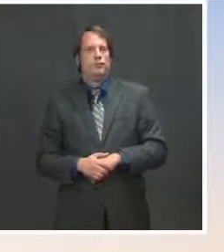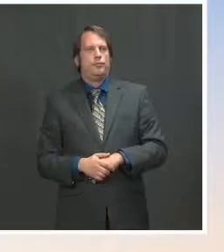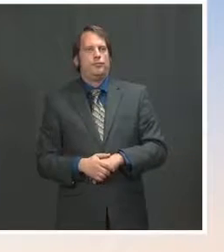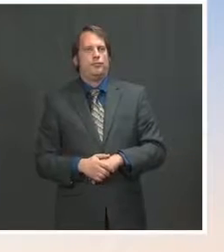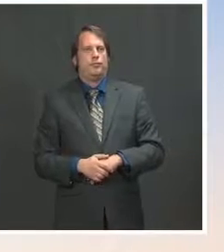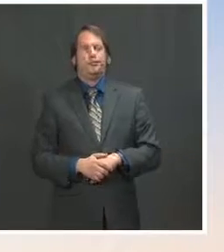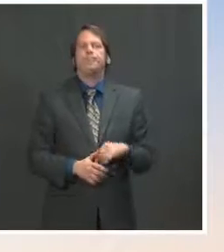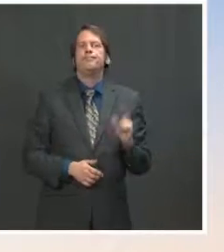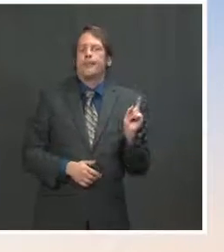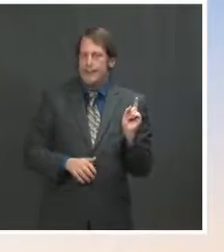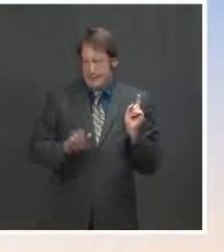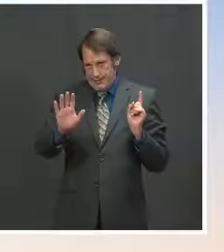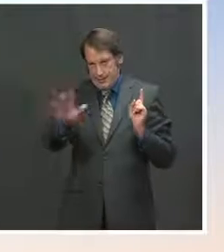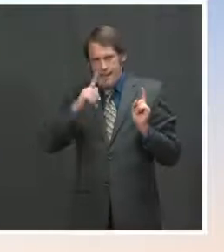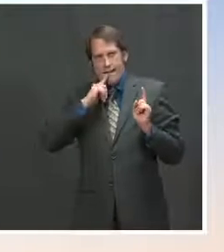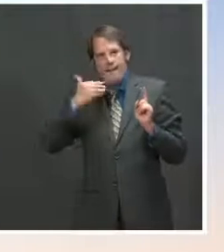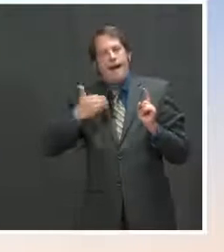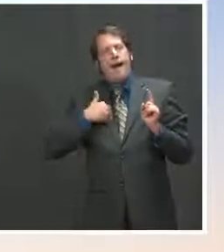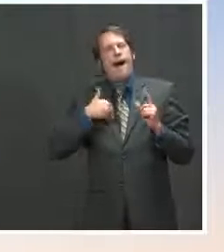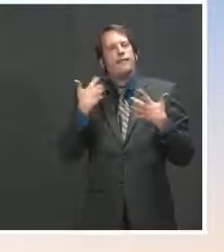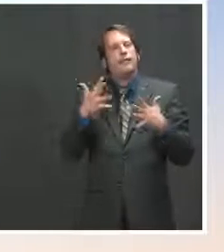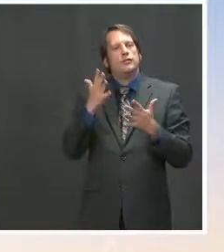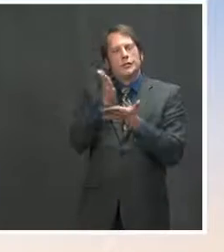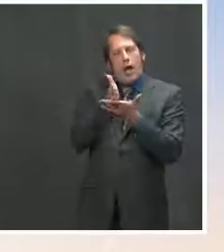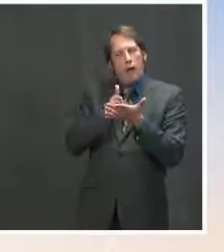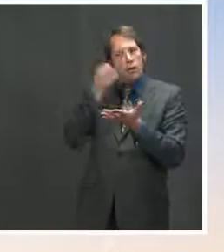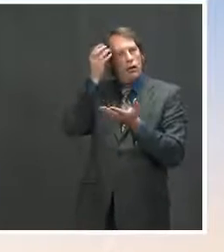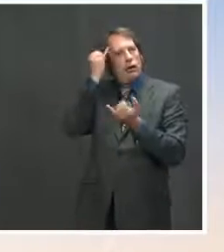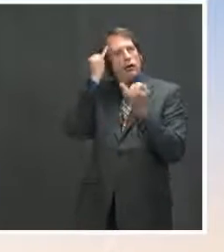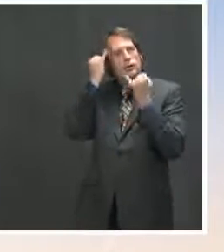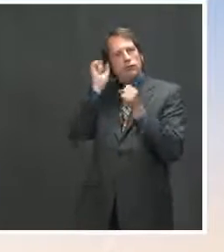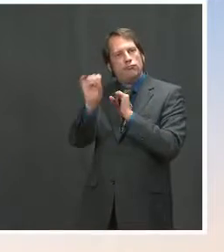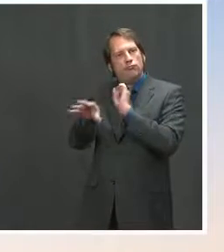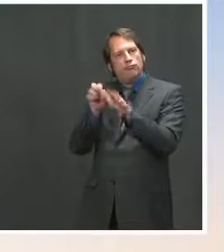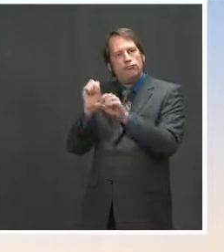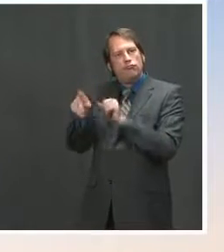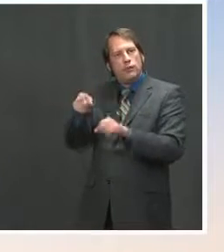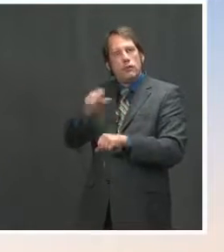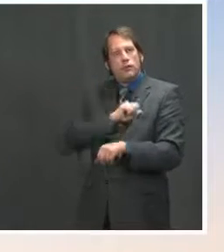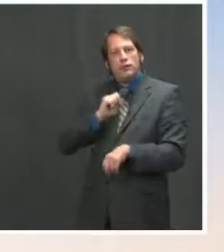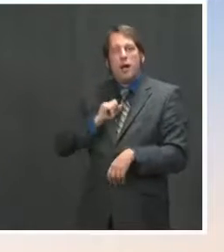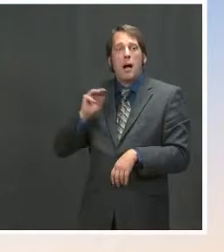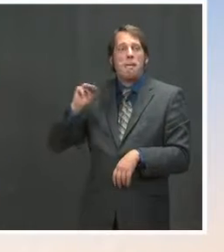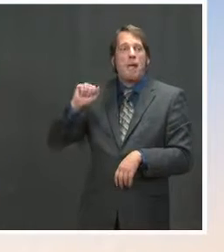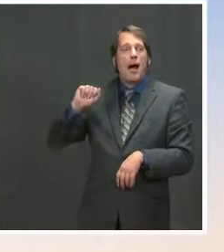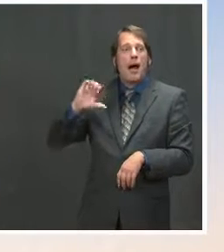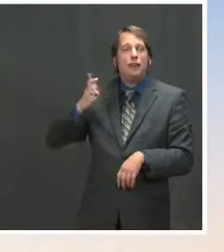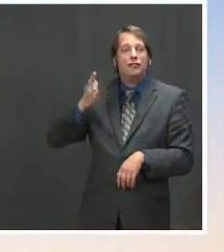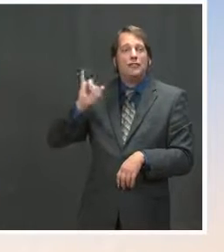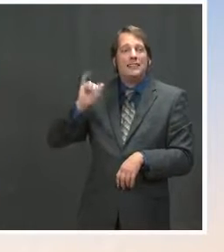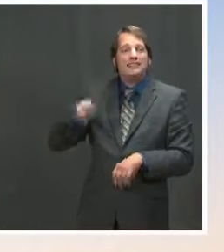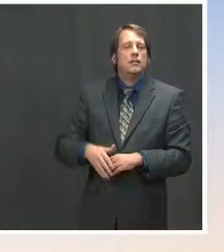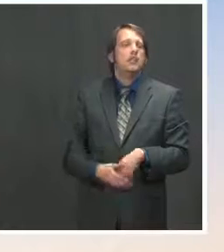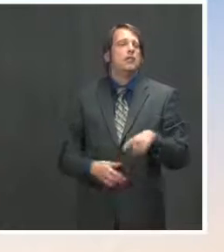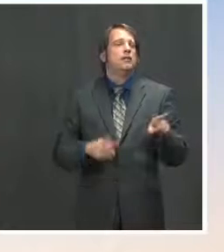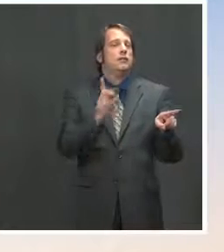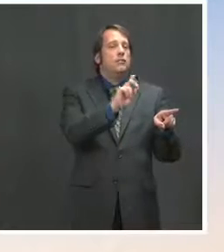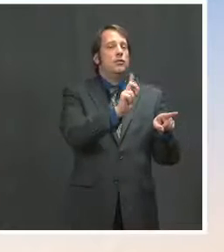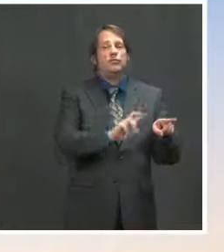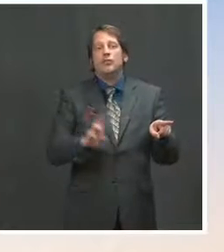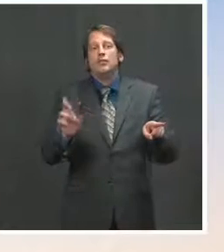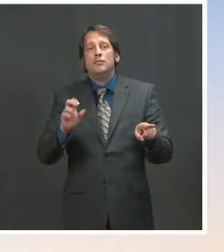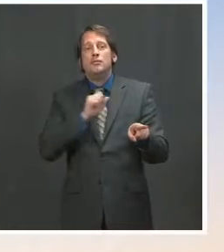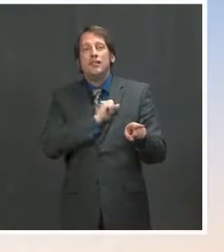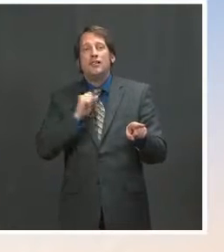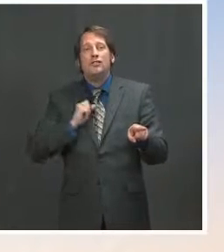Senator Coons, Senator Manchin, some Republican senators, and some Democrats who may be more on the progressive